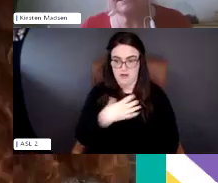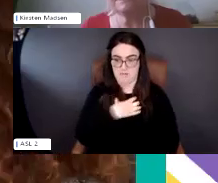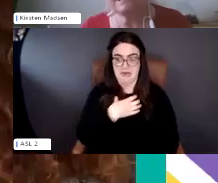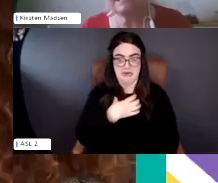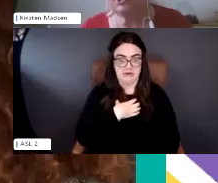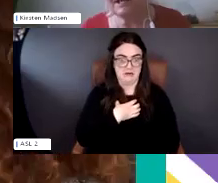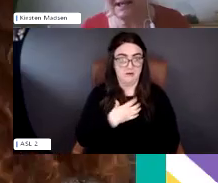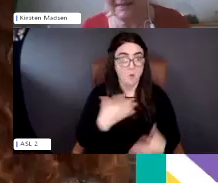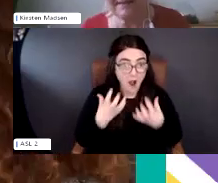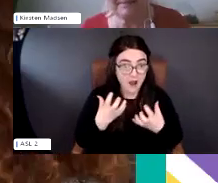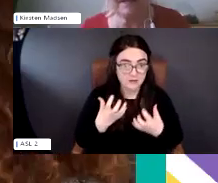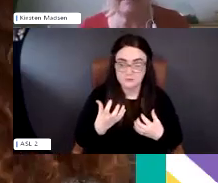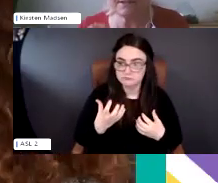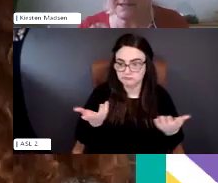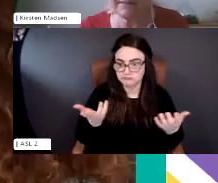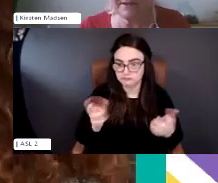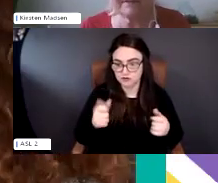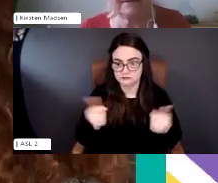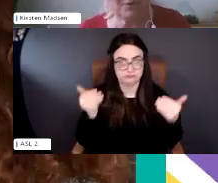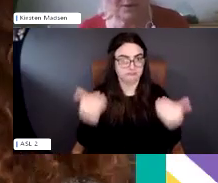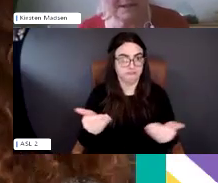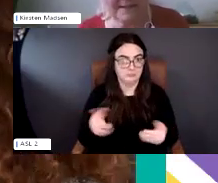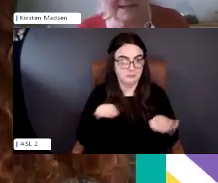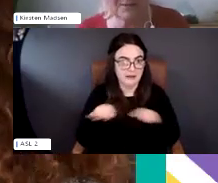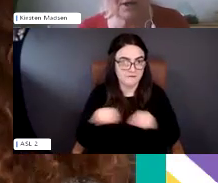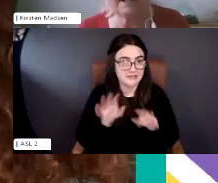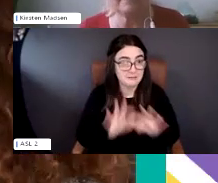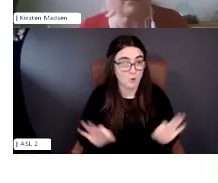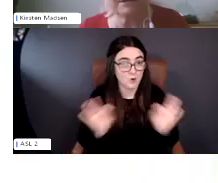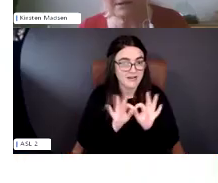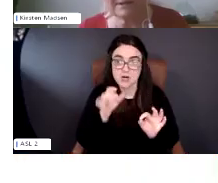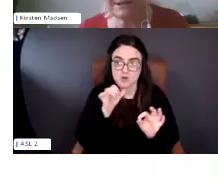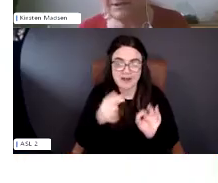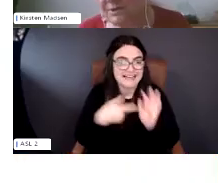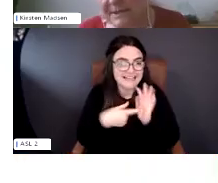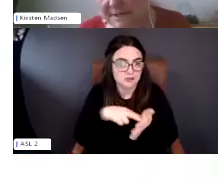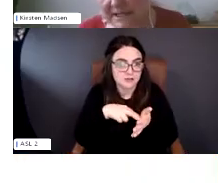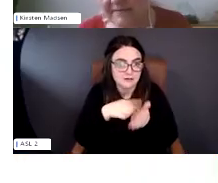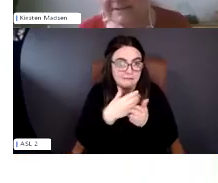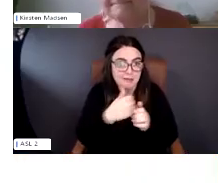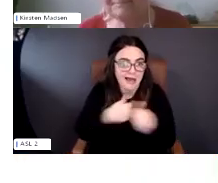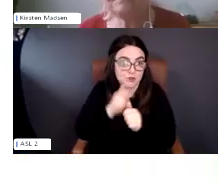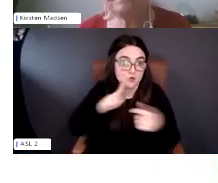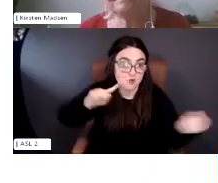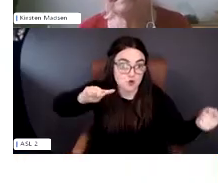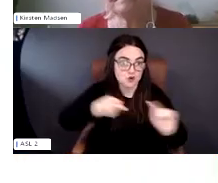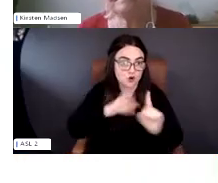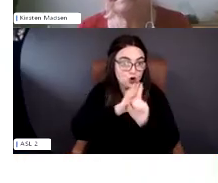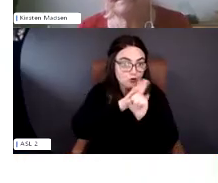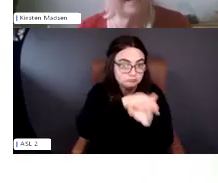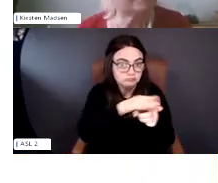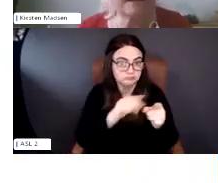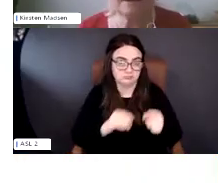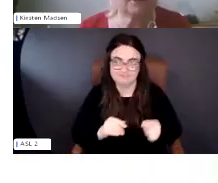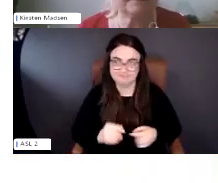just engaging in that behavior. So that's very, very important. And that's why that wouldn't constitute bullying behavior.